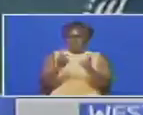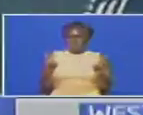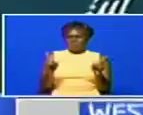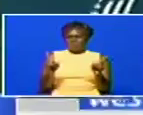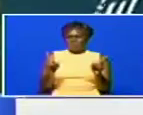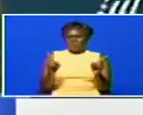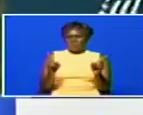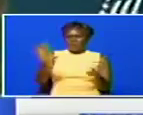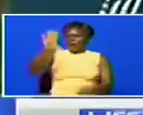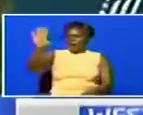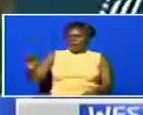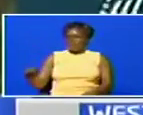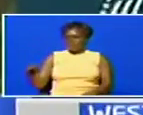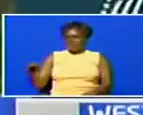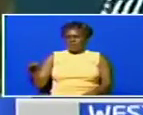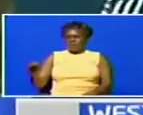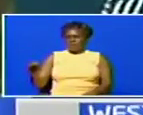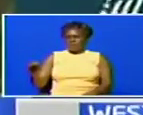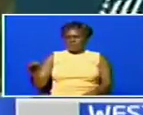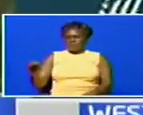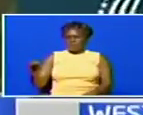our continent, in the African continent.